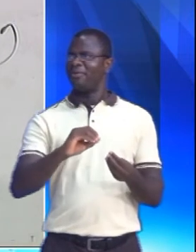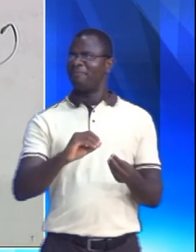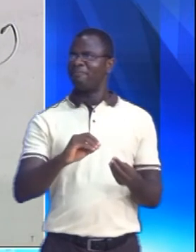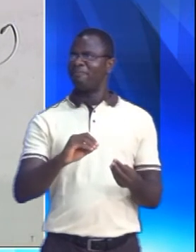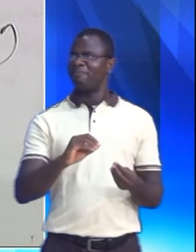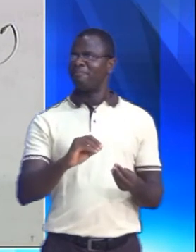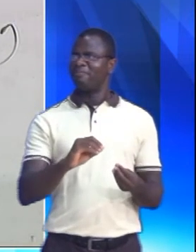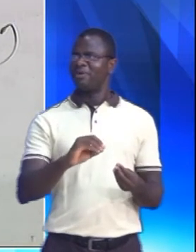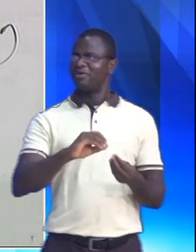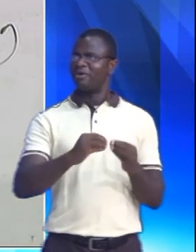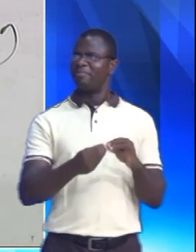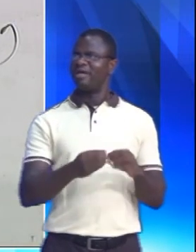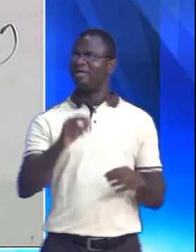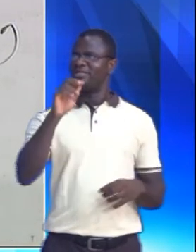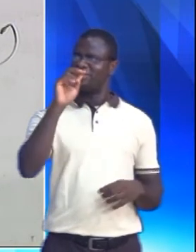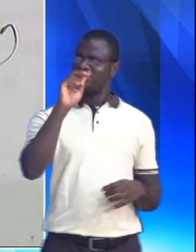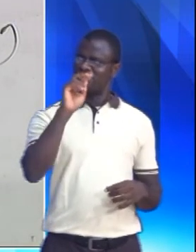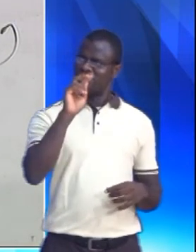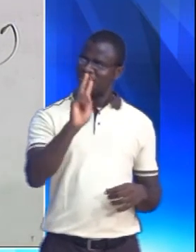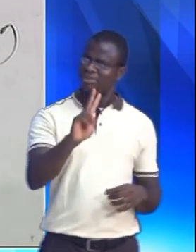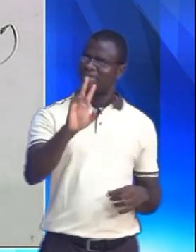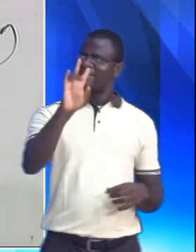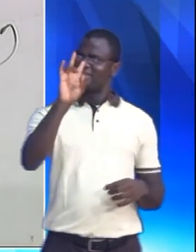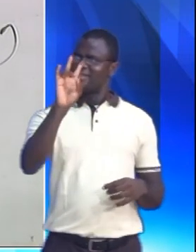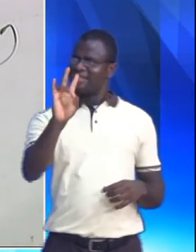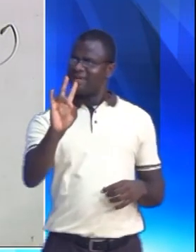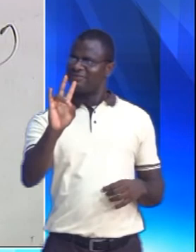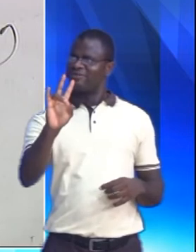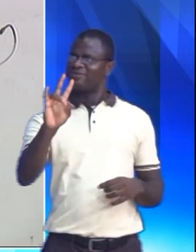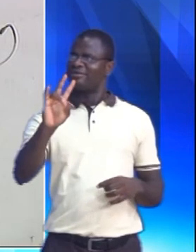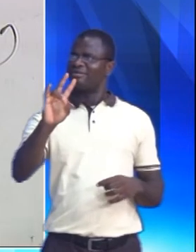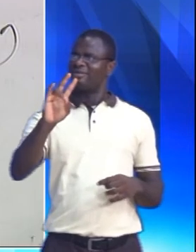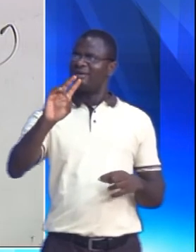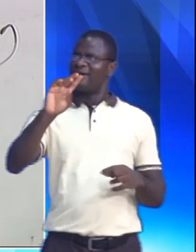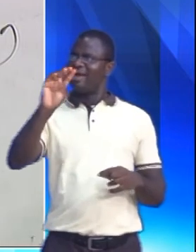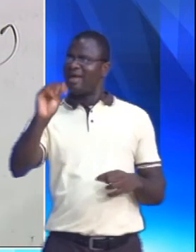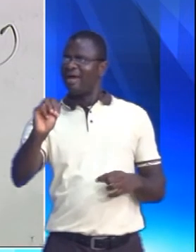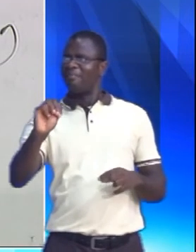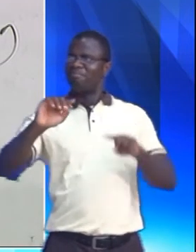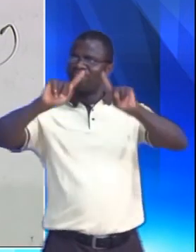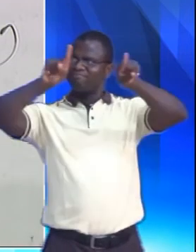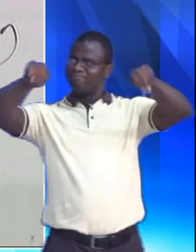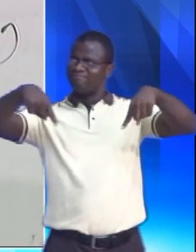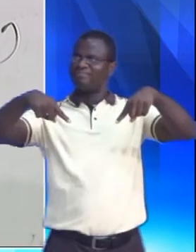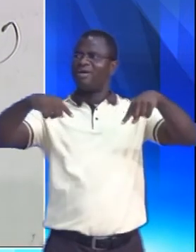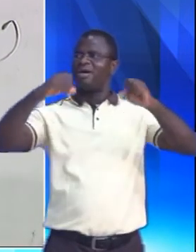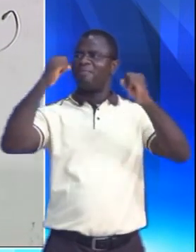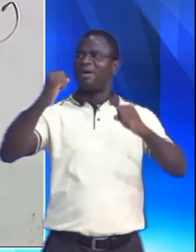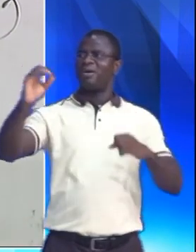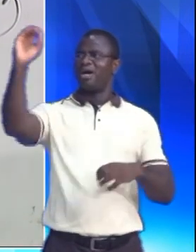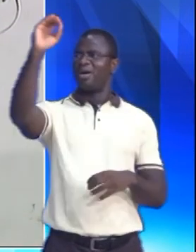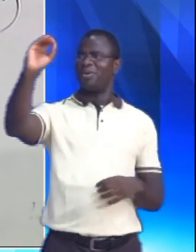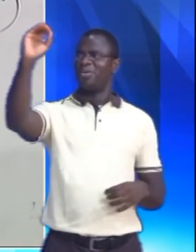says 7m everything raised to power what? 0. Number